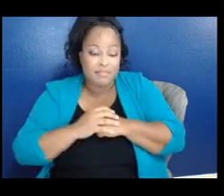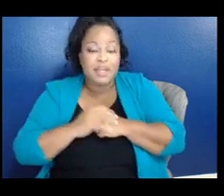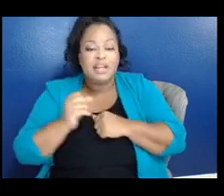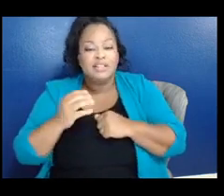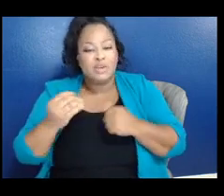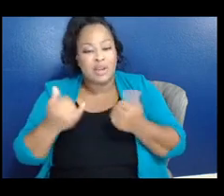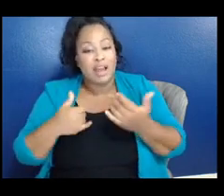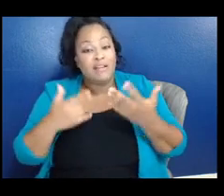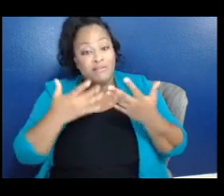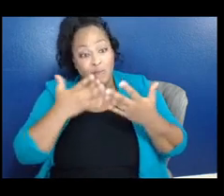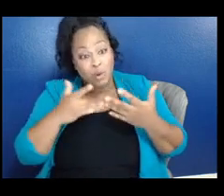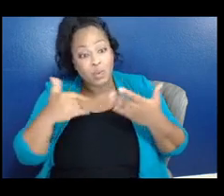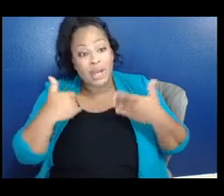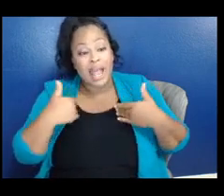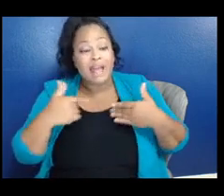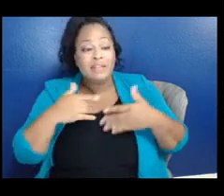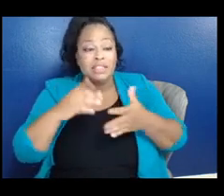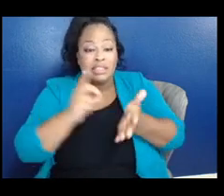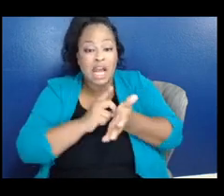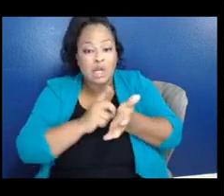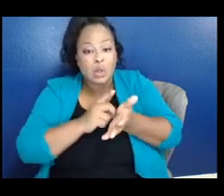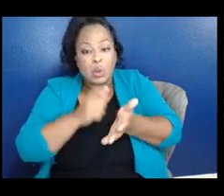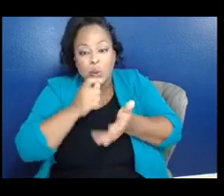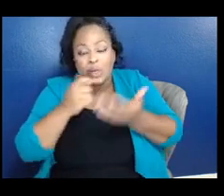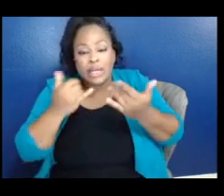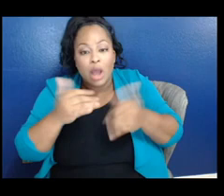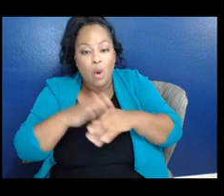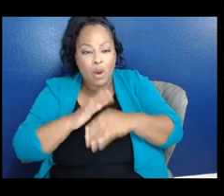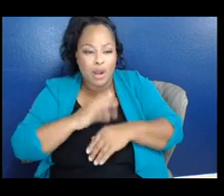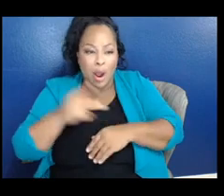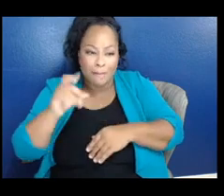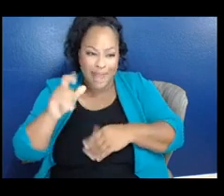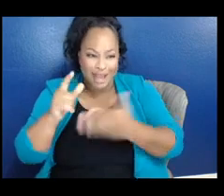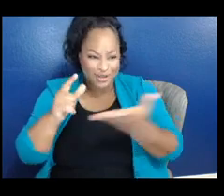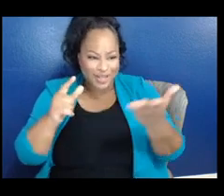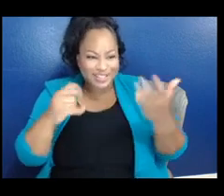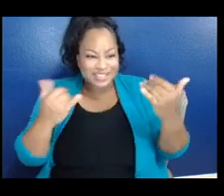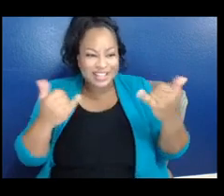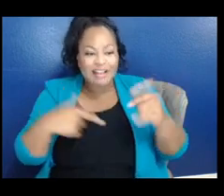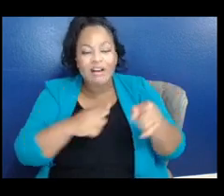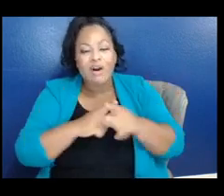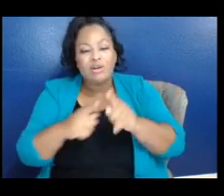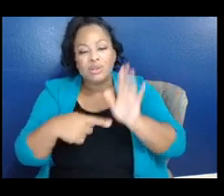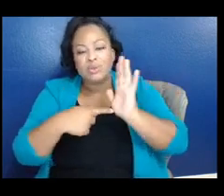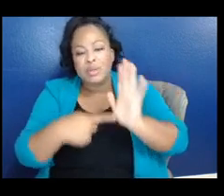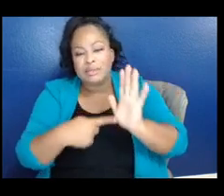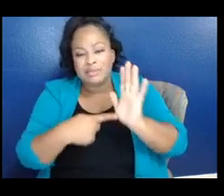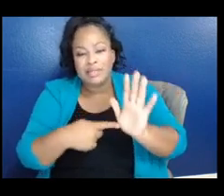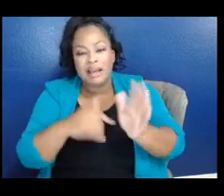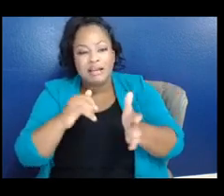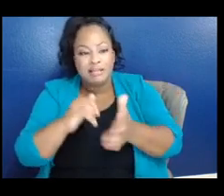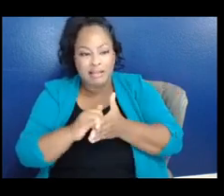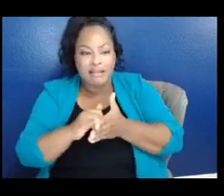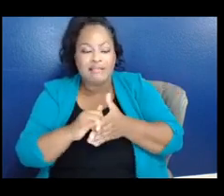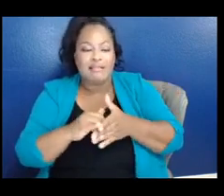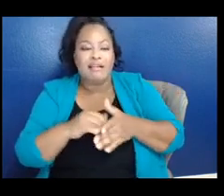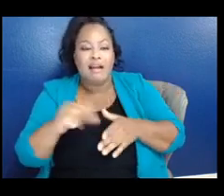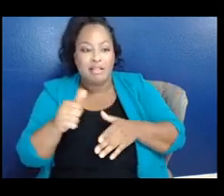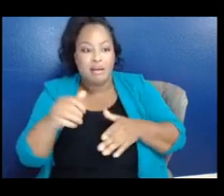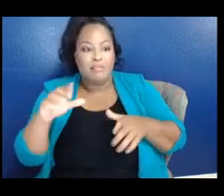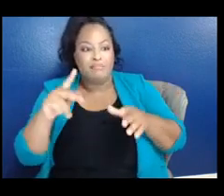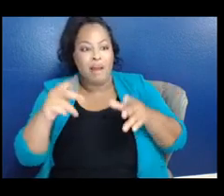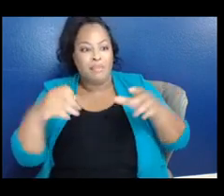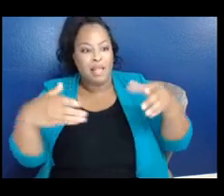available. And fortunately, we have doctors such as those who are on our panel today, who are also representative of the